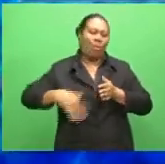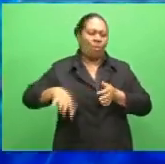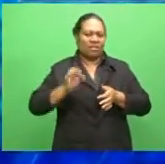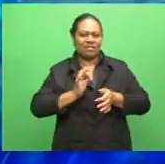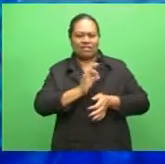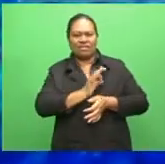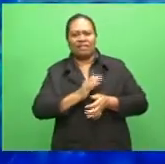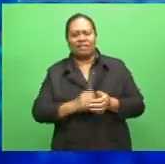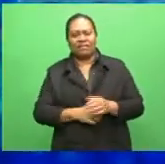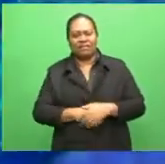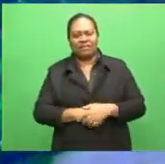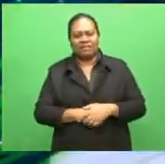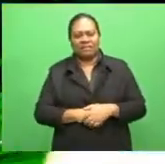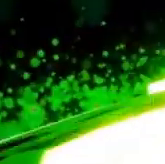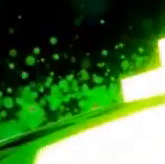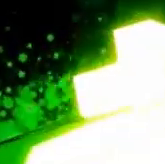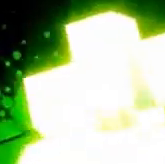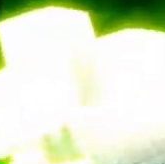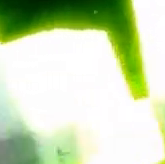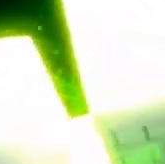has more.